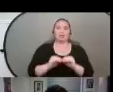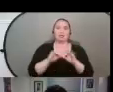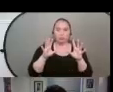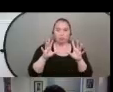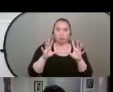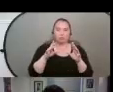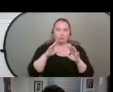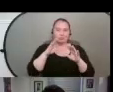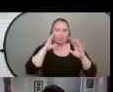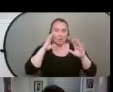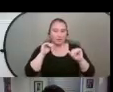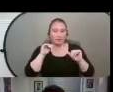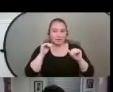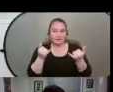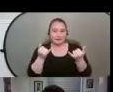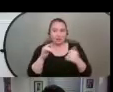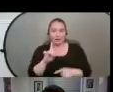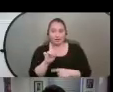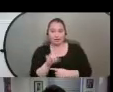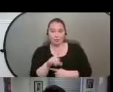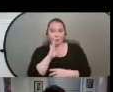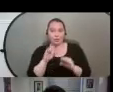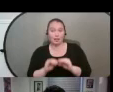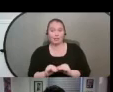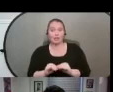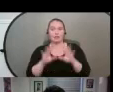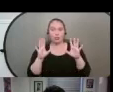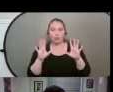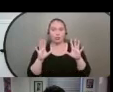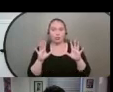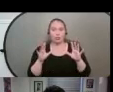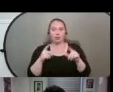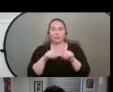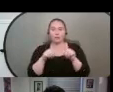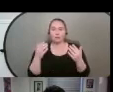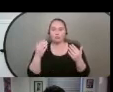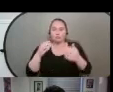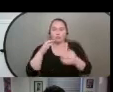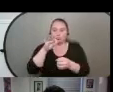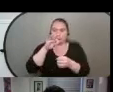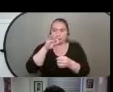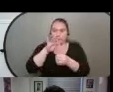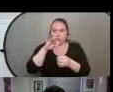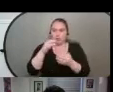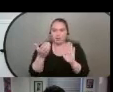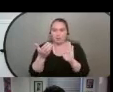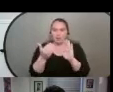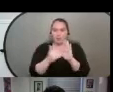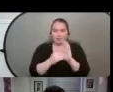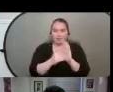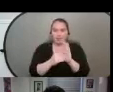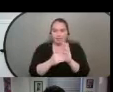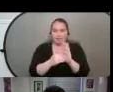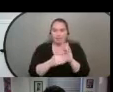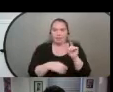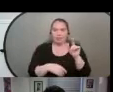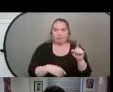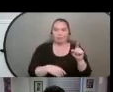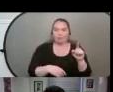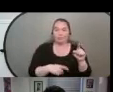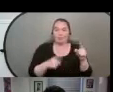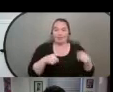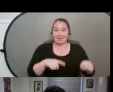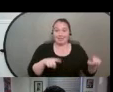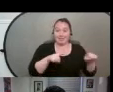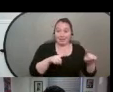time, but ultimately we do want everybody to poll here on how well these guiding principles and priorities align with your